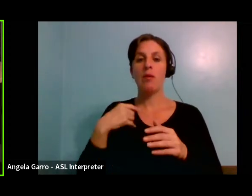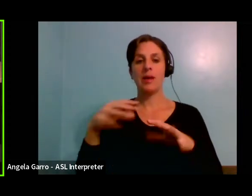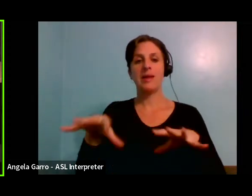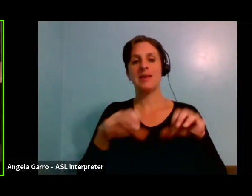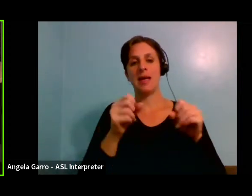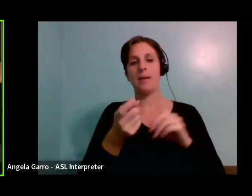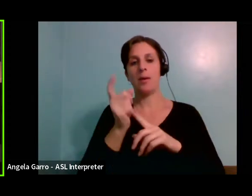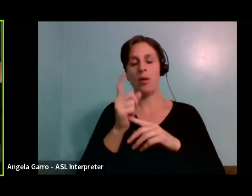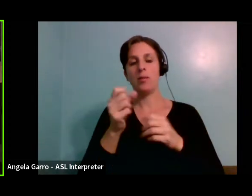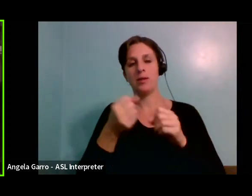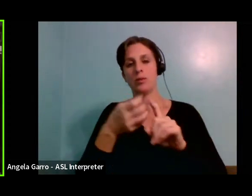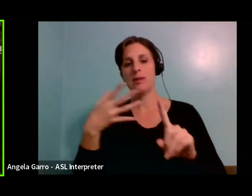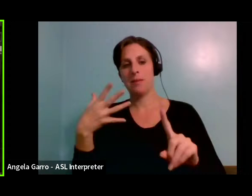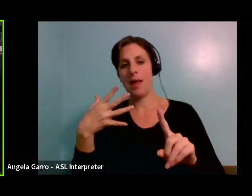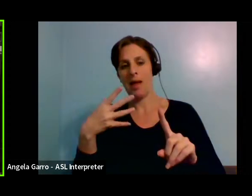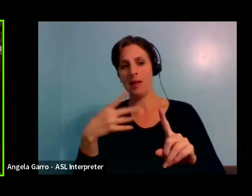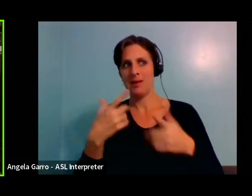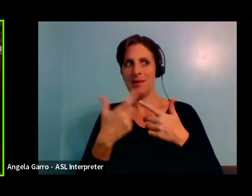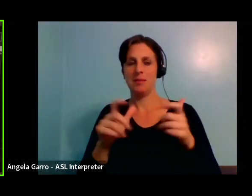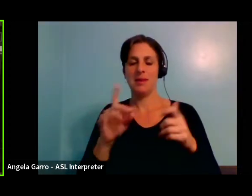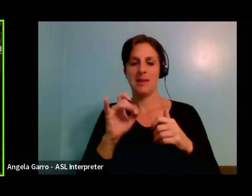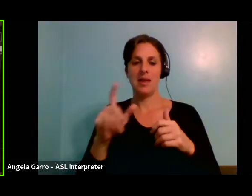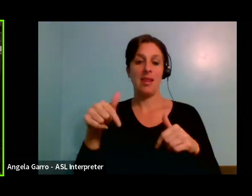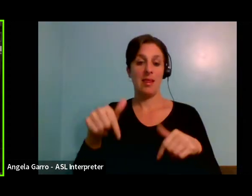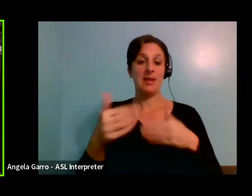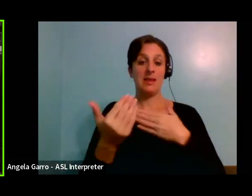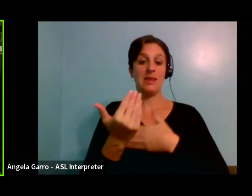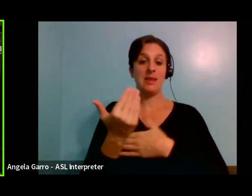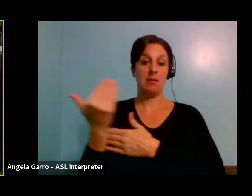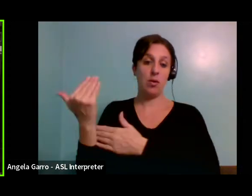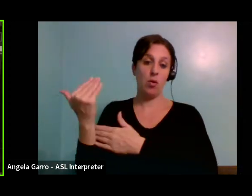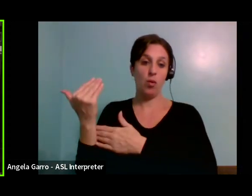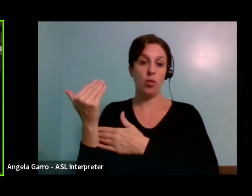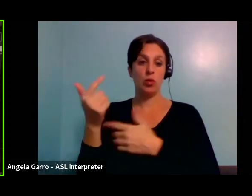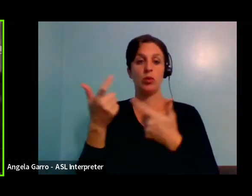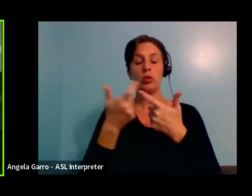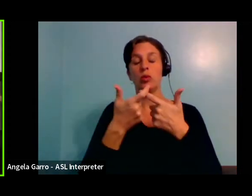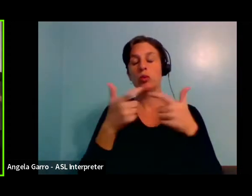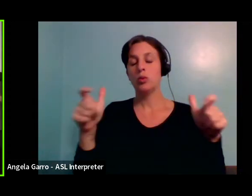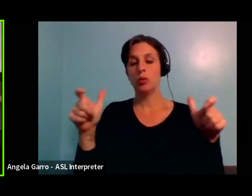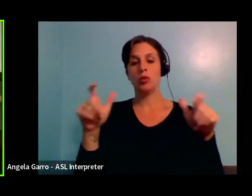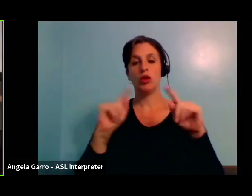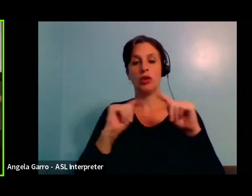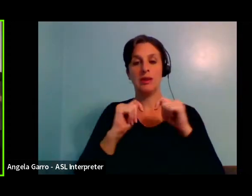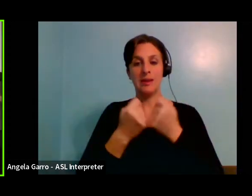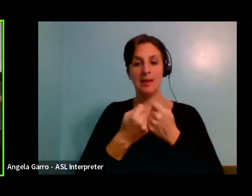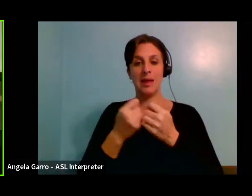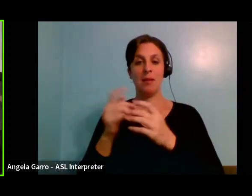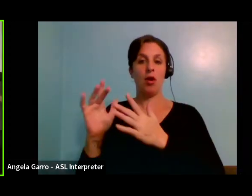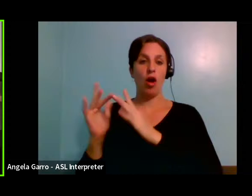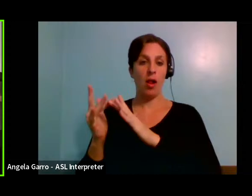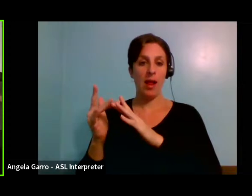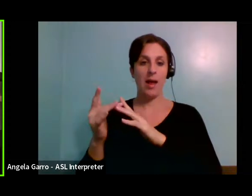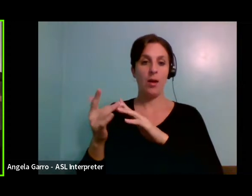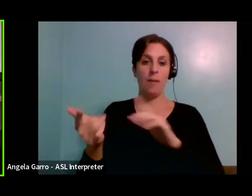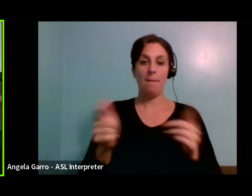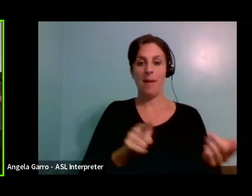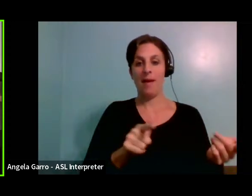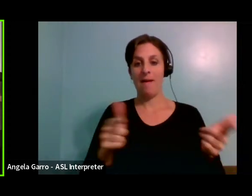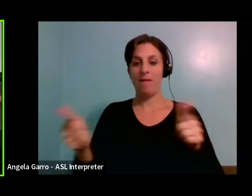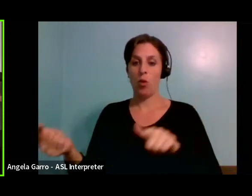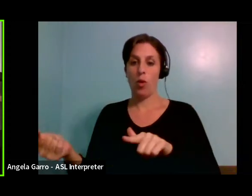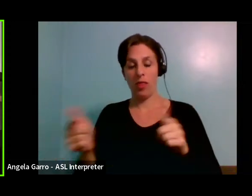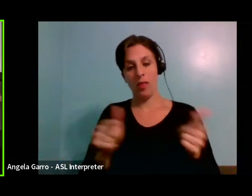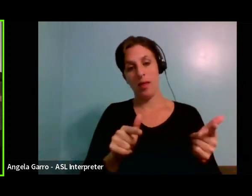because it's a big deal. I mean, this morning, there was a huge team online going back and forth from